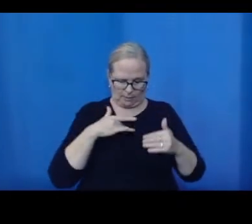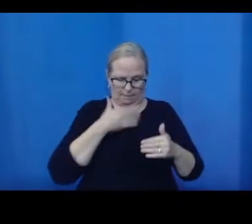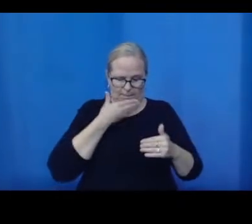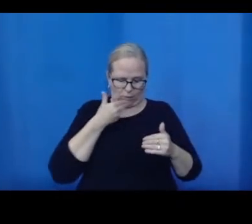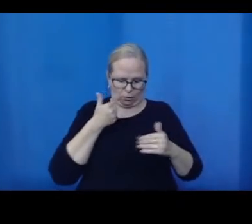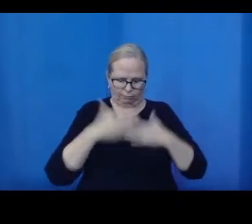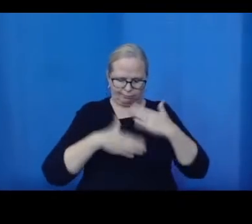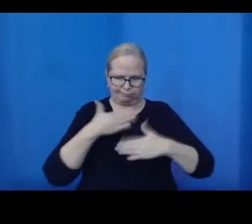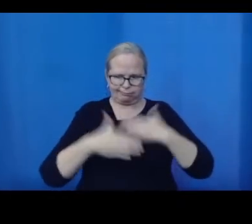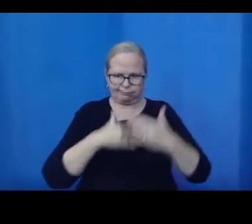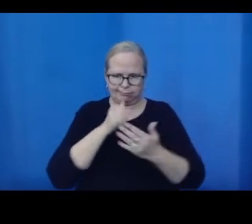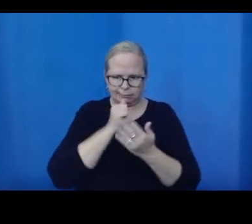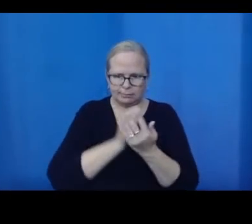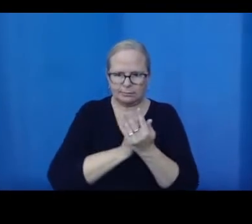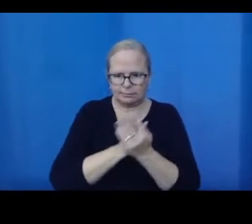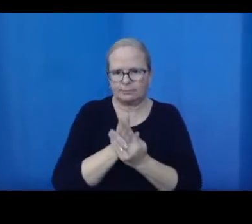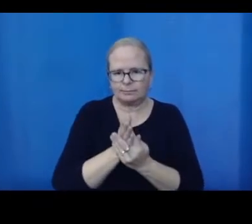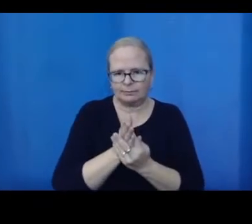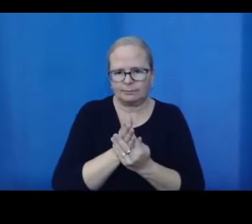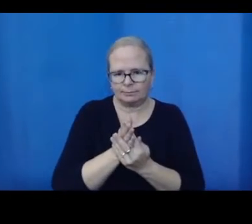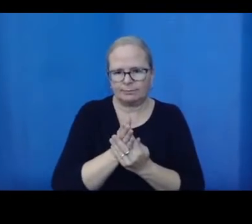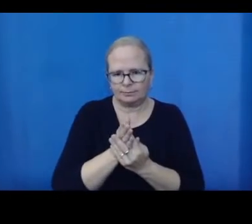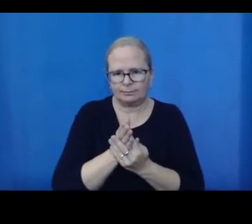if I can, I try to look for